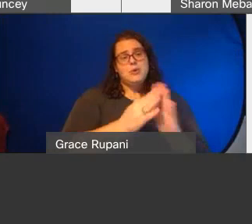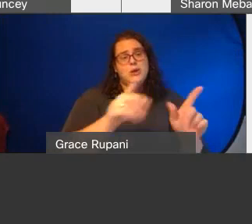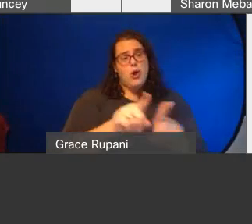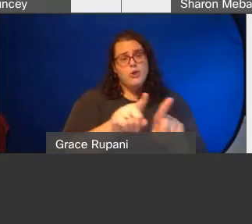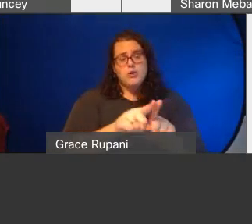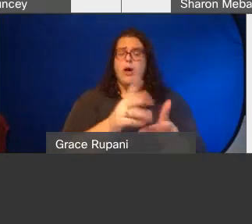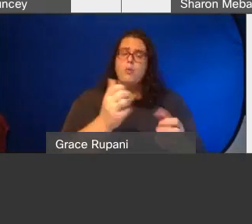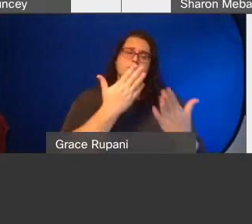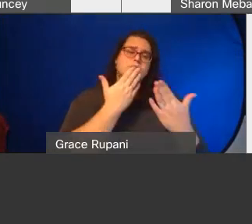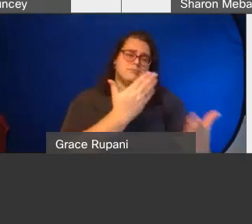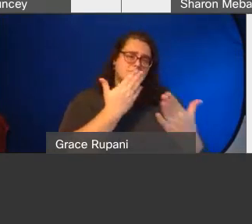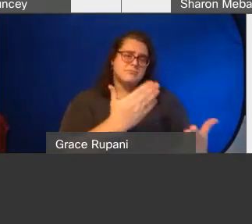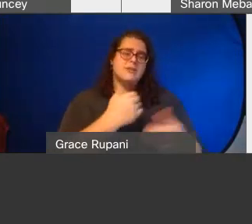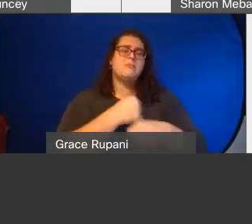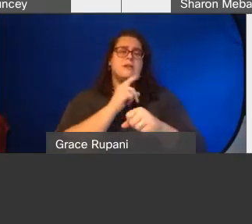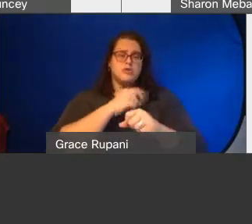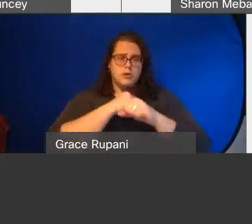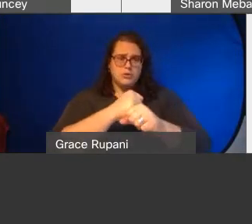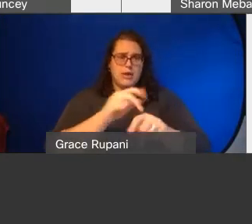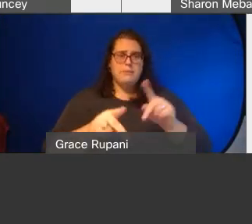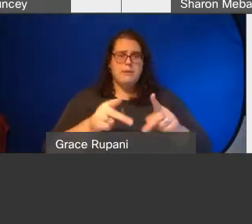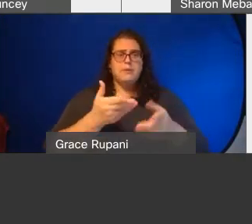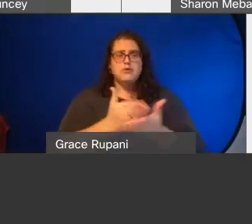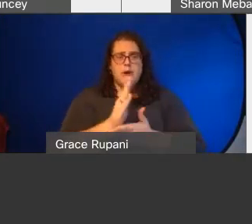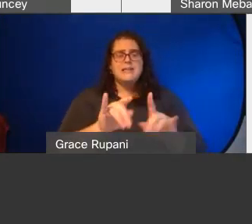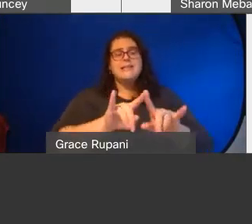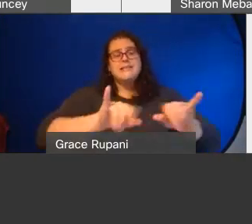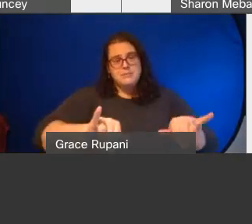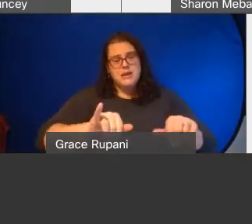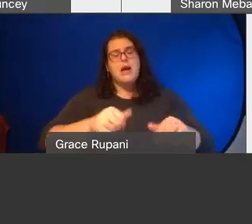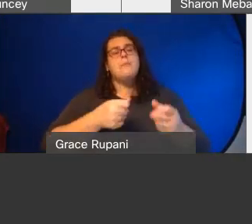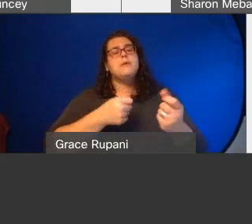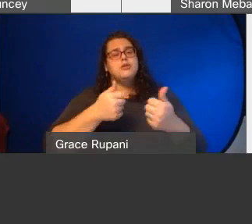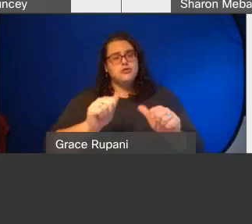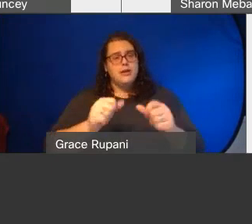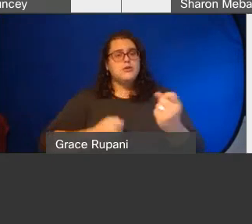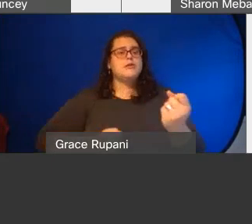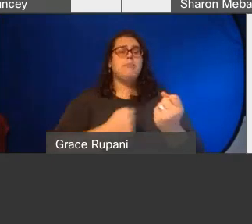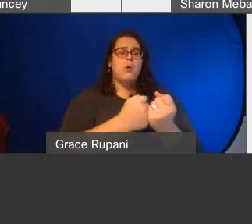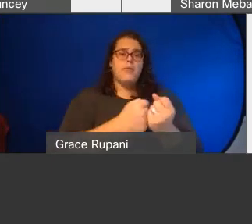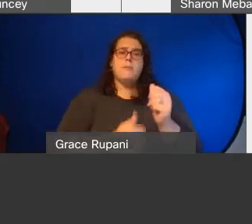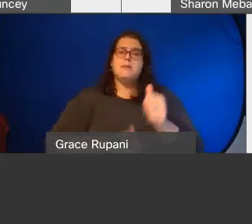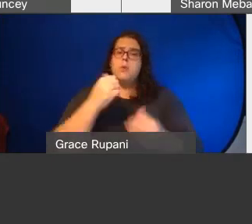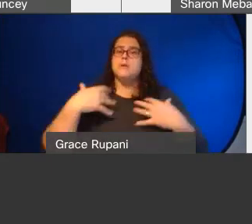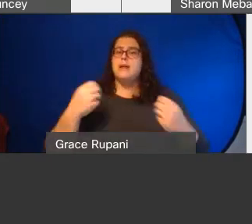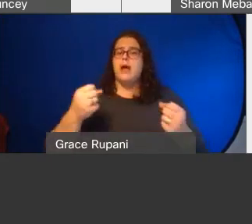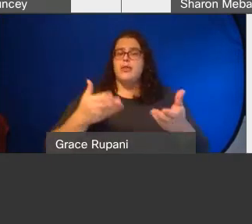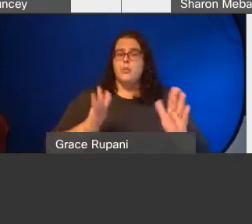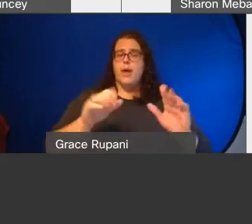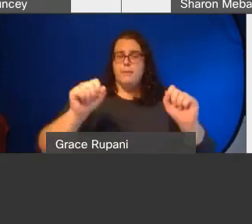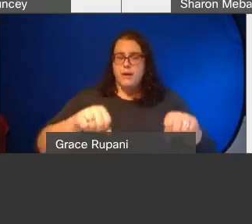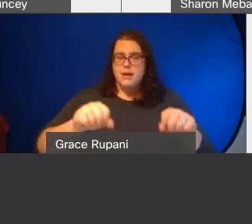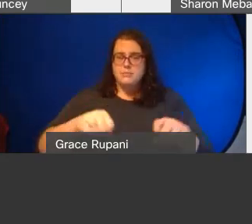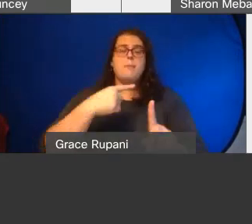protected people's rights in the name of trying to support them to remain healthy. Our federal P&A